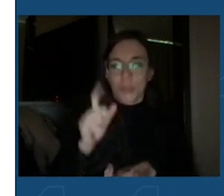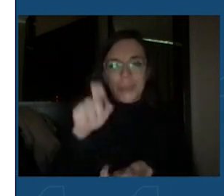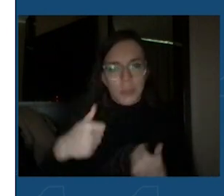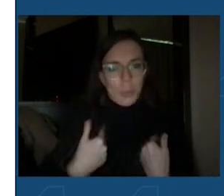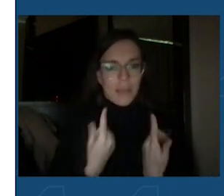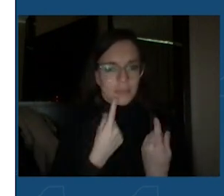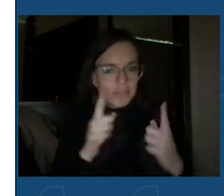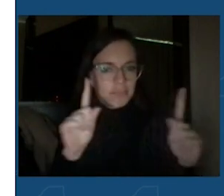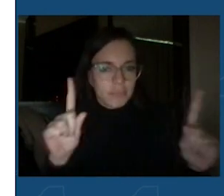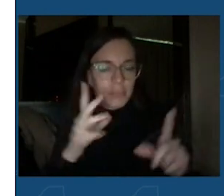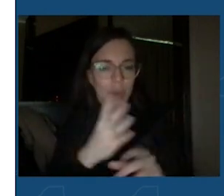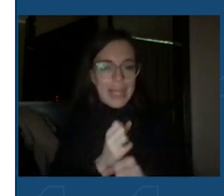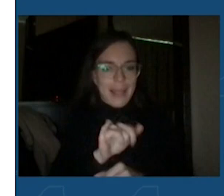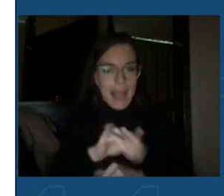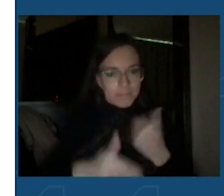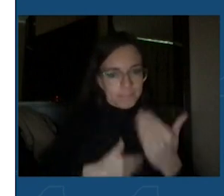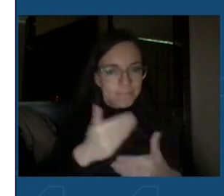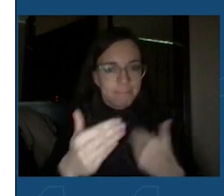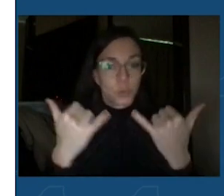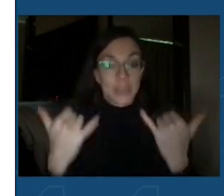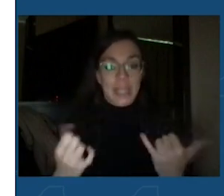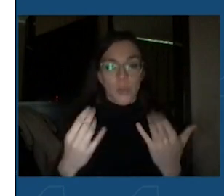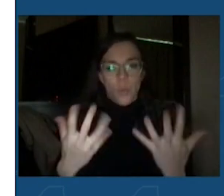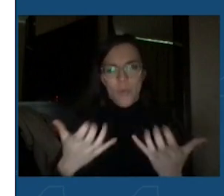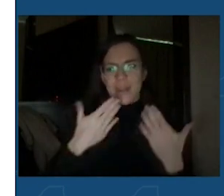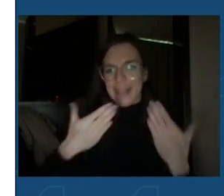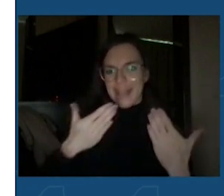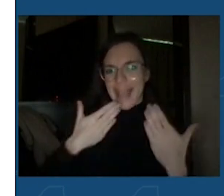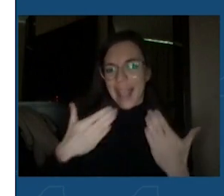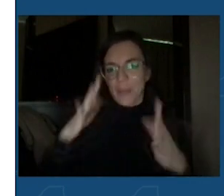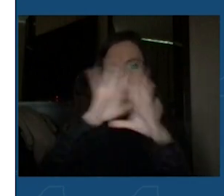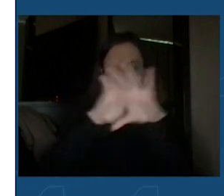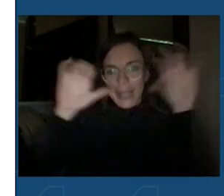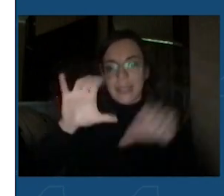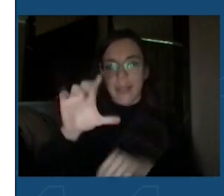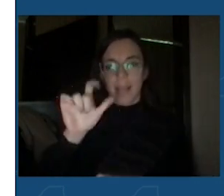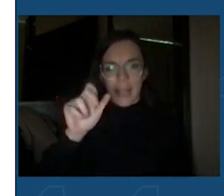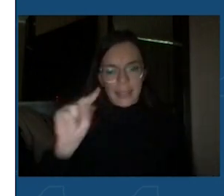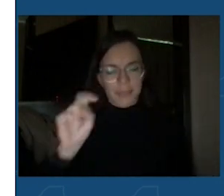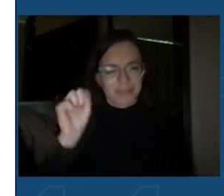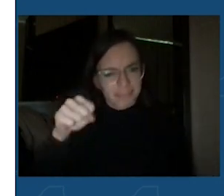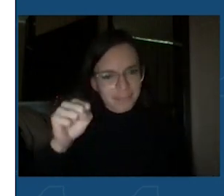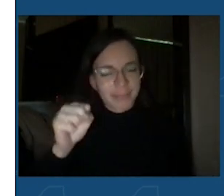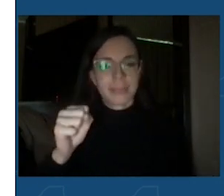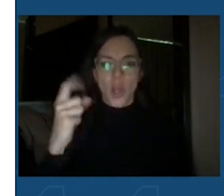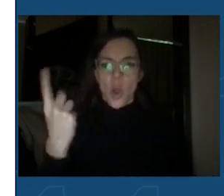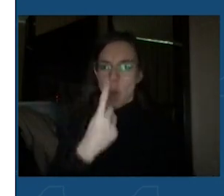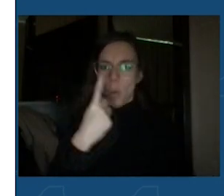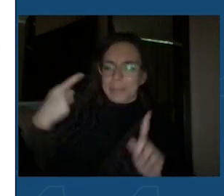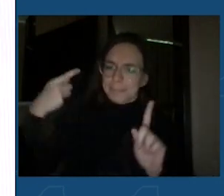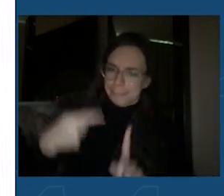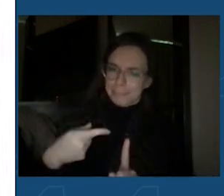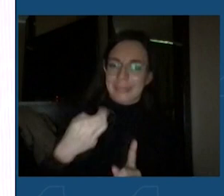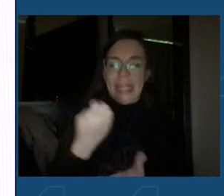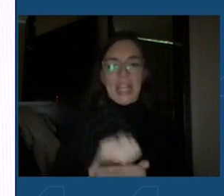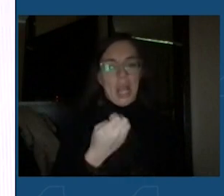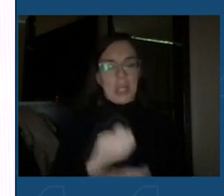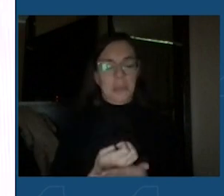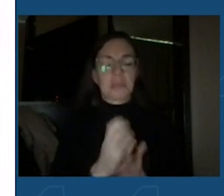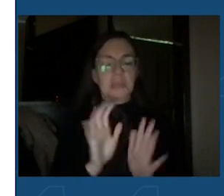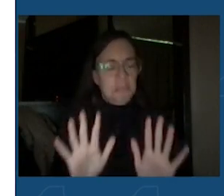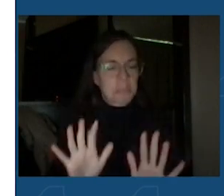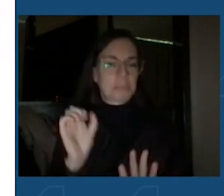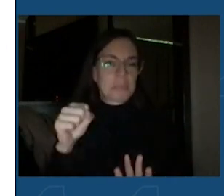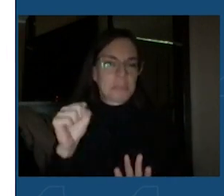even further today. So I want to thank him for understanding. Yes, it's always about the economy. I won't say the next word, but you know what I'm going to